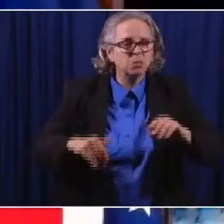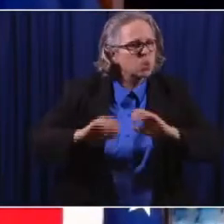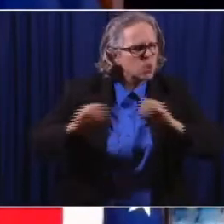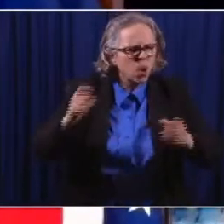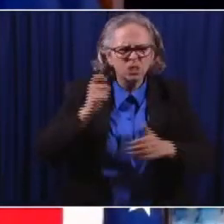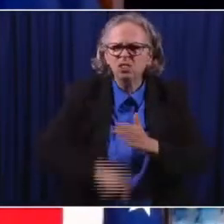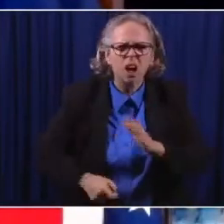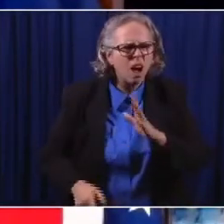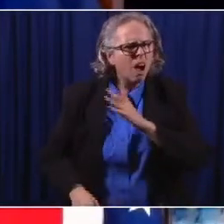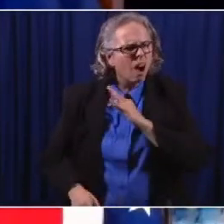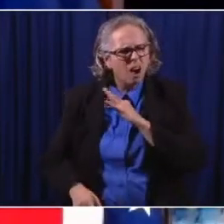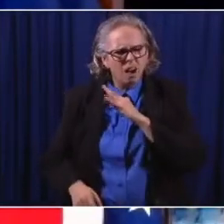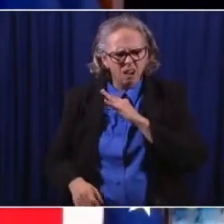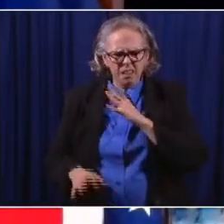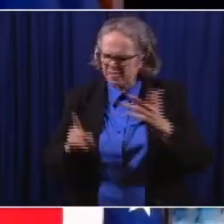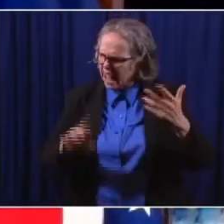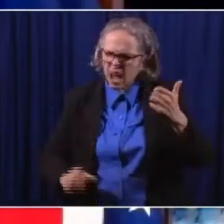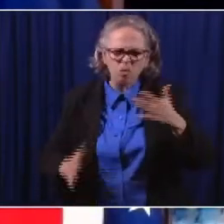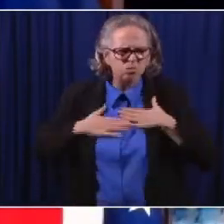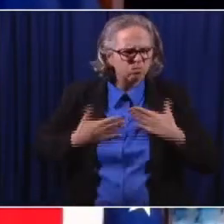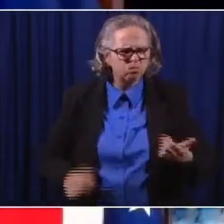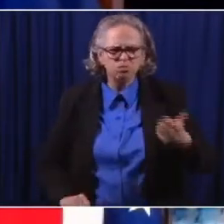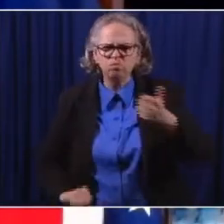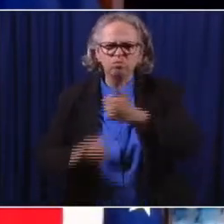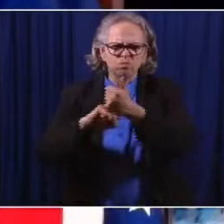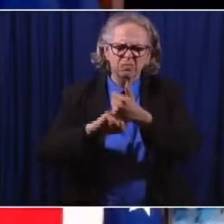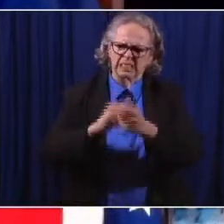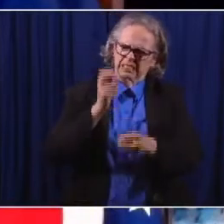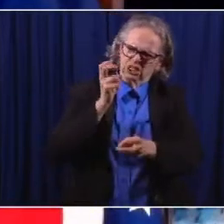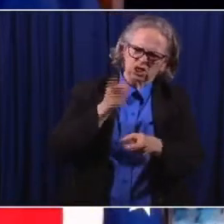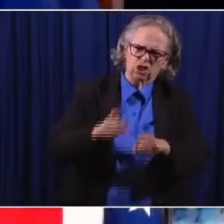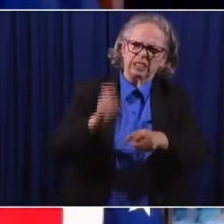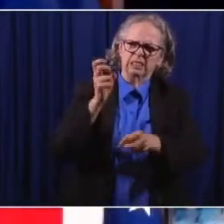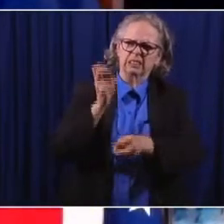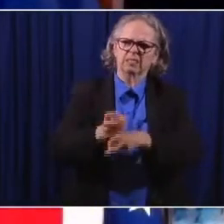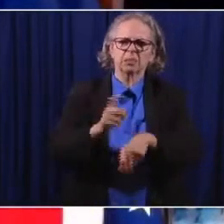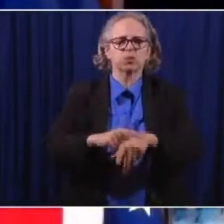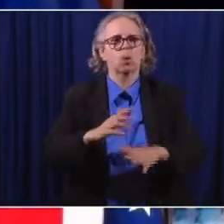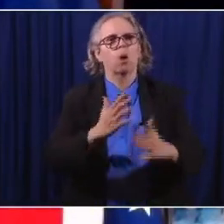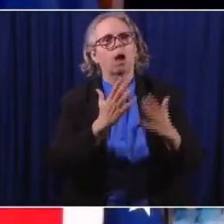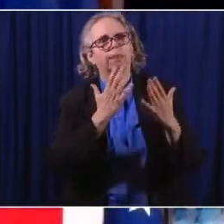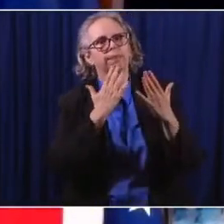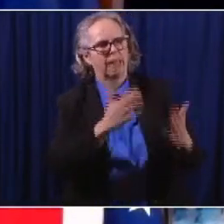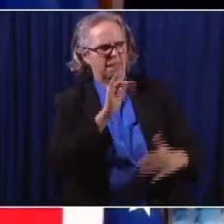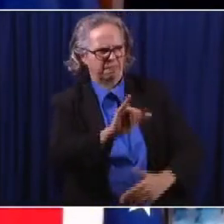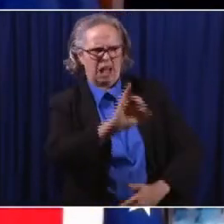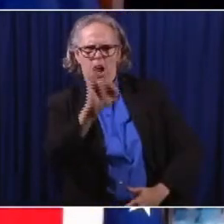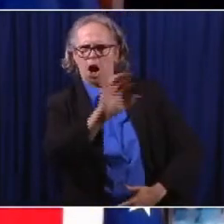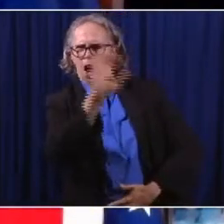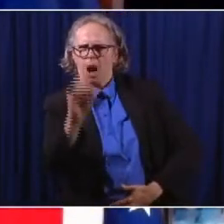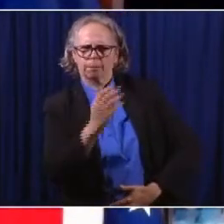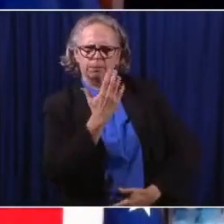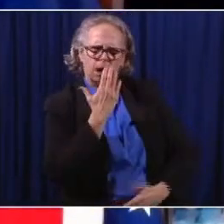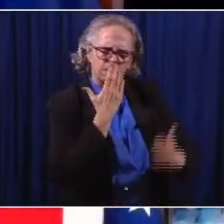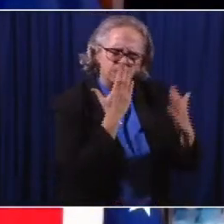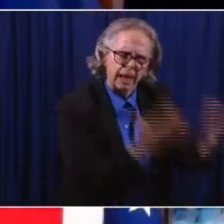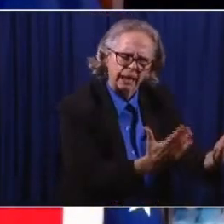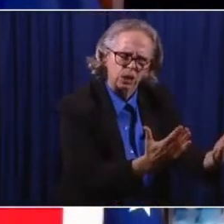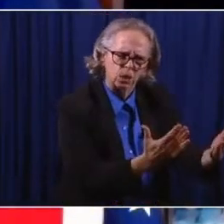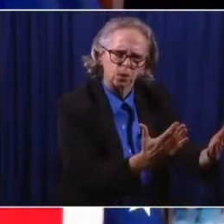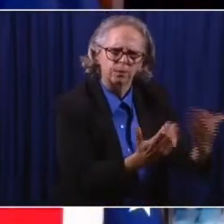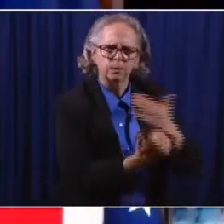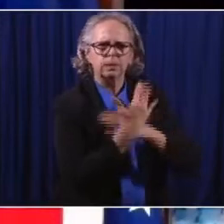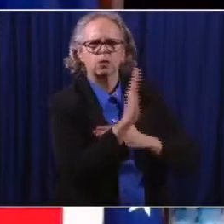difficult time. And we want to thank them. We want to thank them for that. And then also, Governor, something I know that you and I talked about earlier